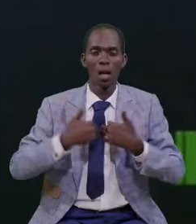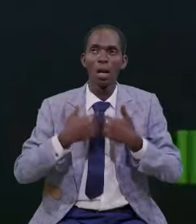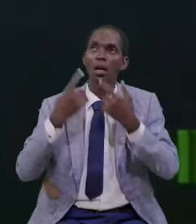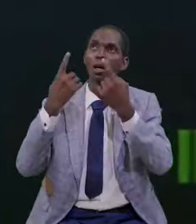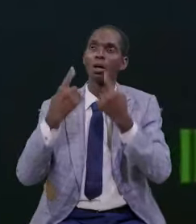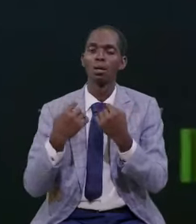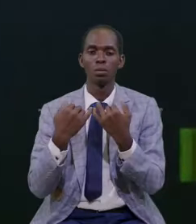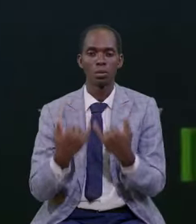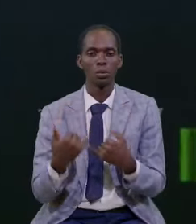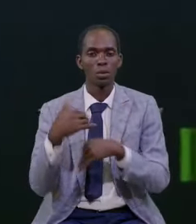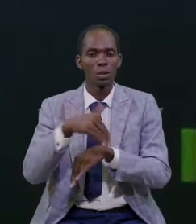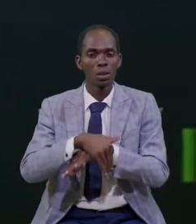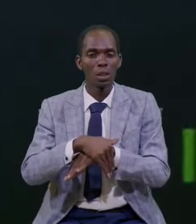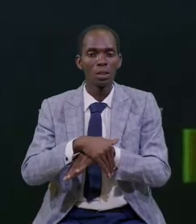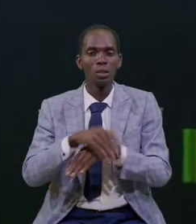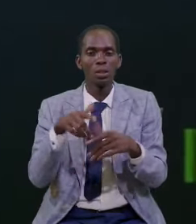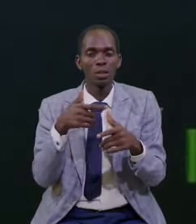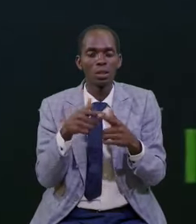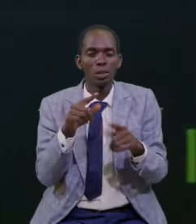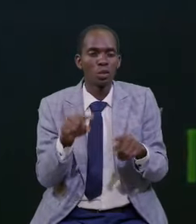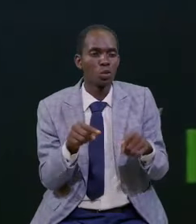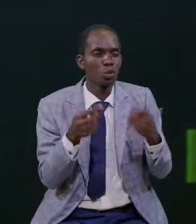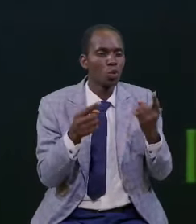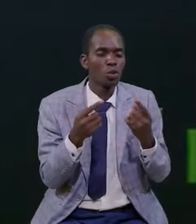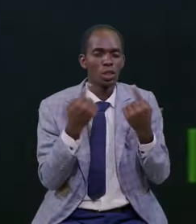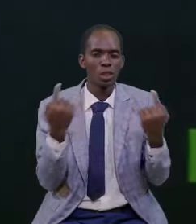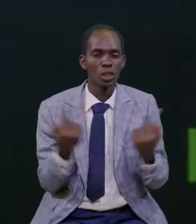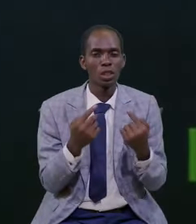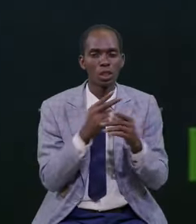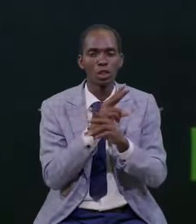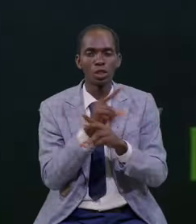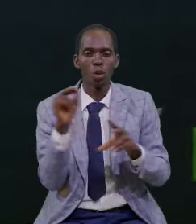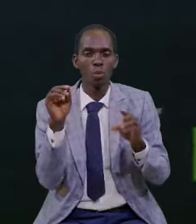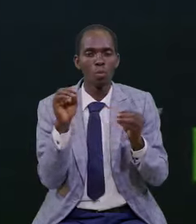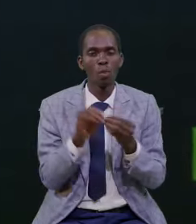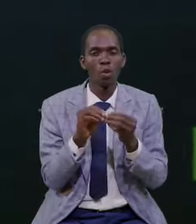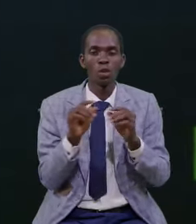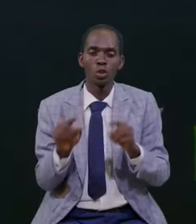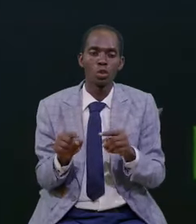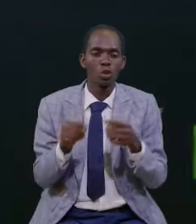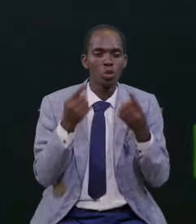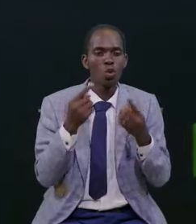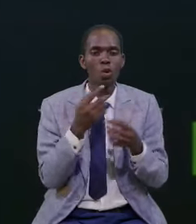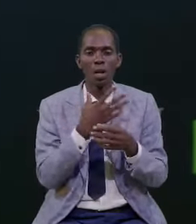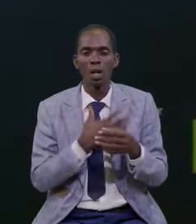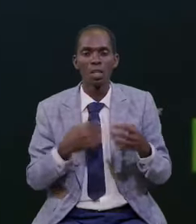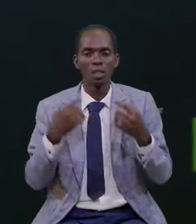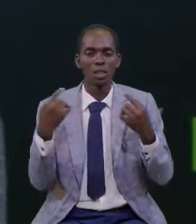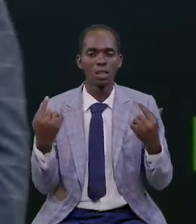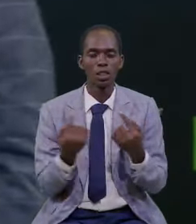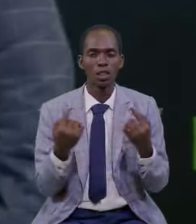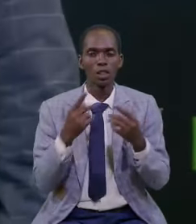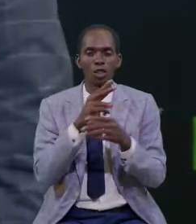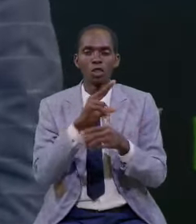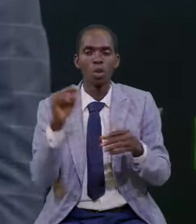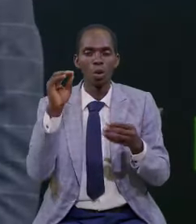sin no more. What? Go and sin no more.